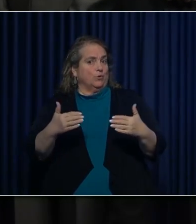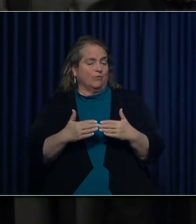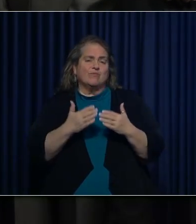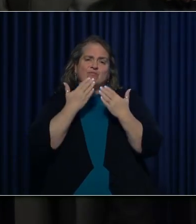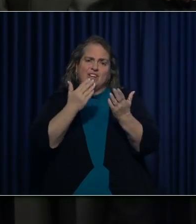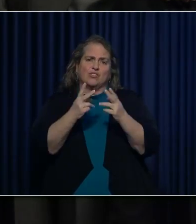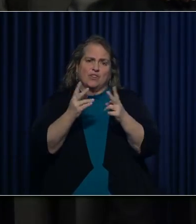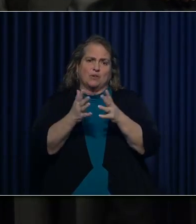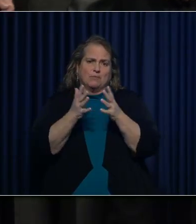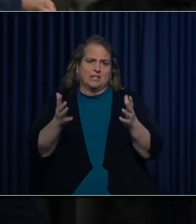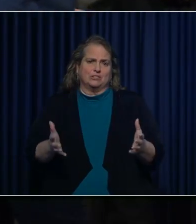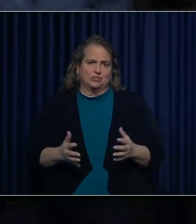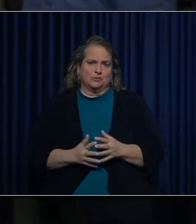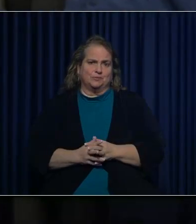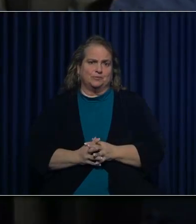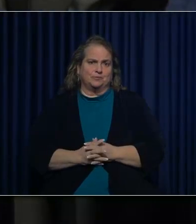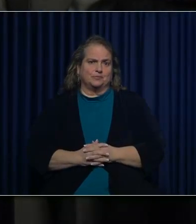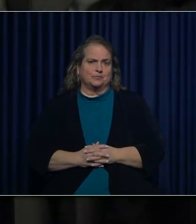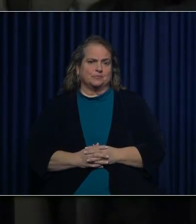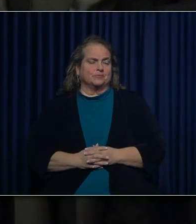much. Thank you, Mayor.